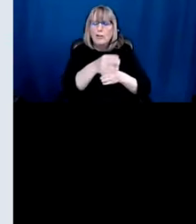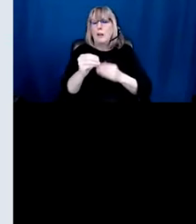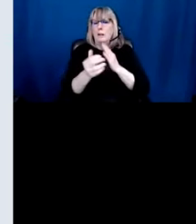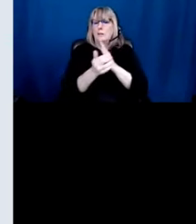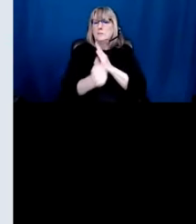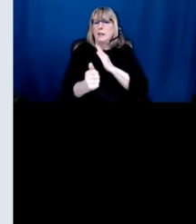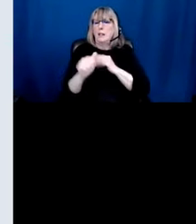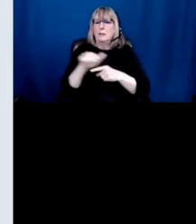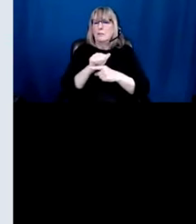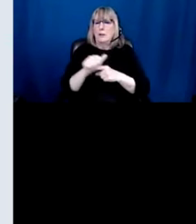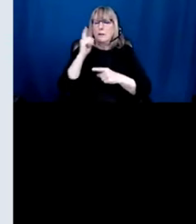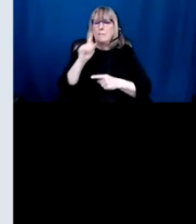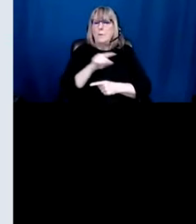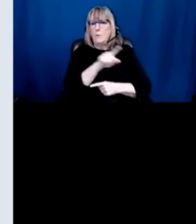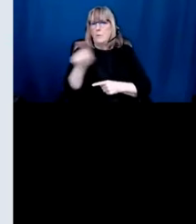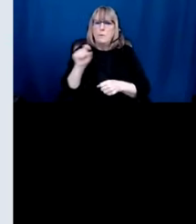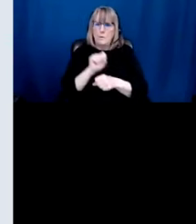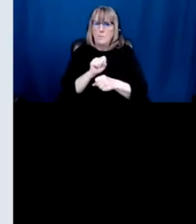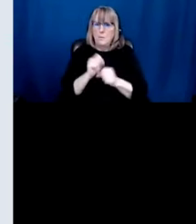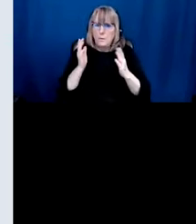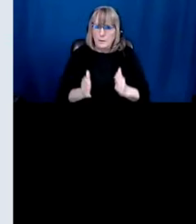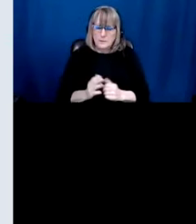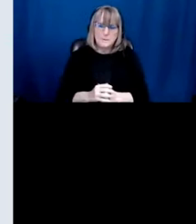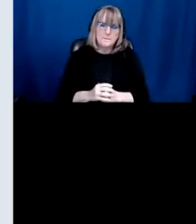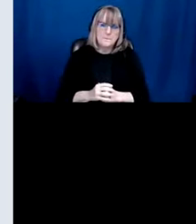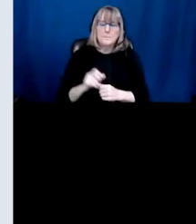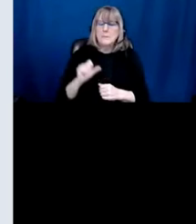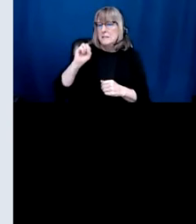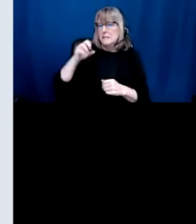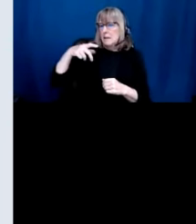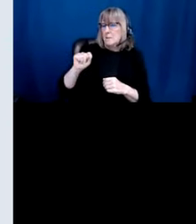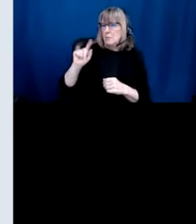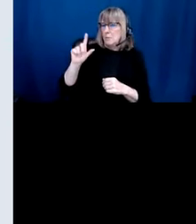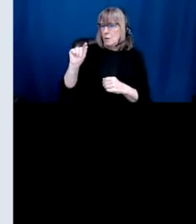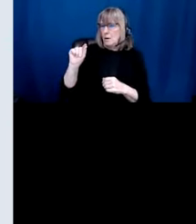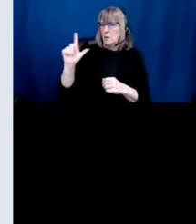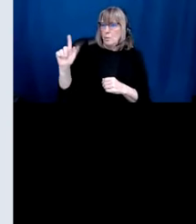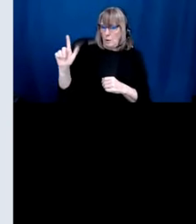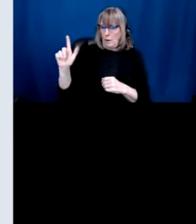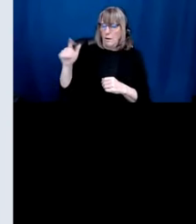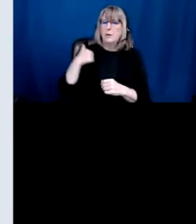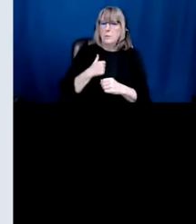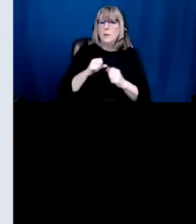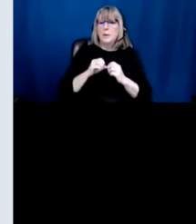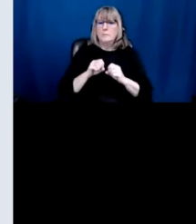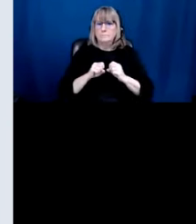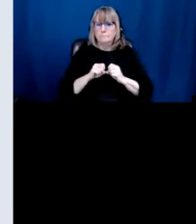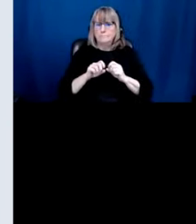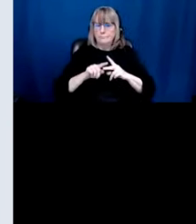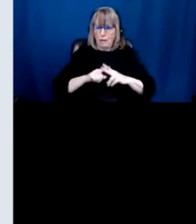y también nos ha permitido darles entrenamiento a nuestros